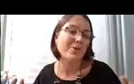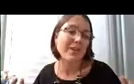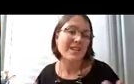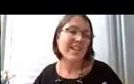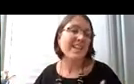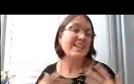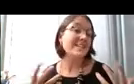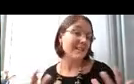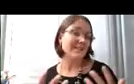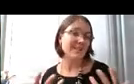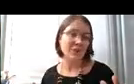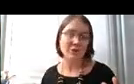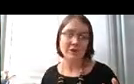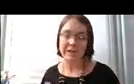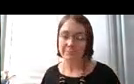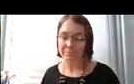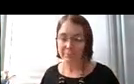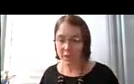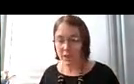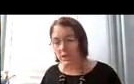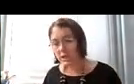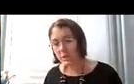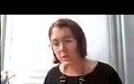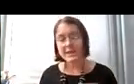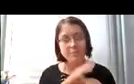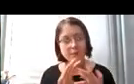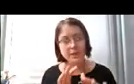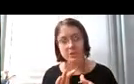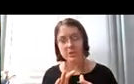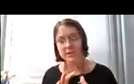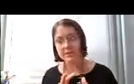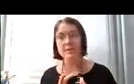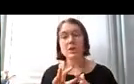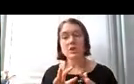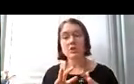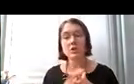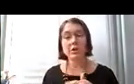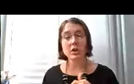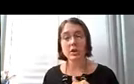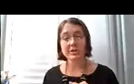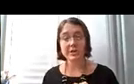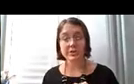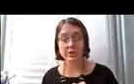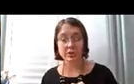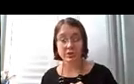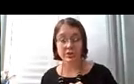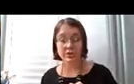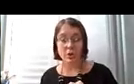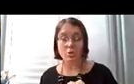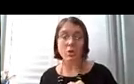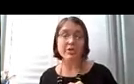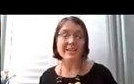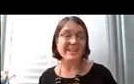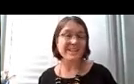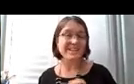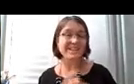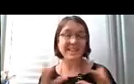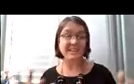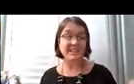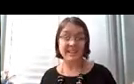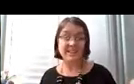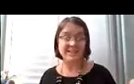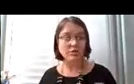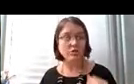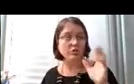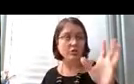right pathways that exist locally. So at this point in your lesson, you're going to ask the students what they think